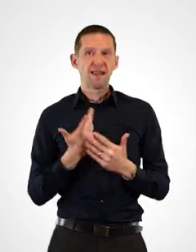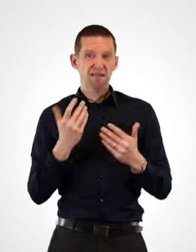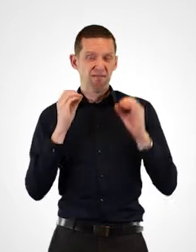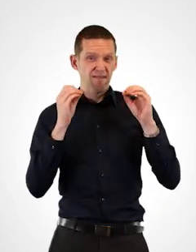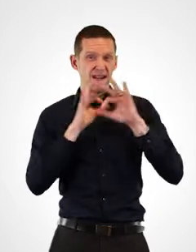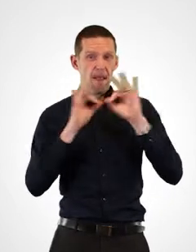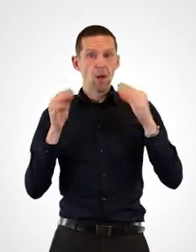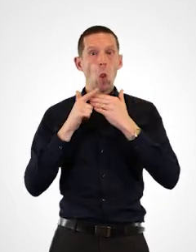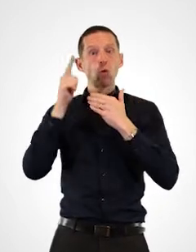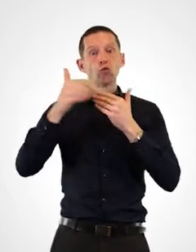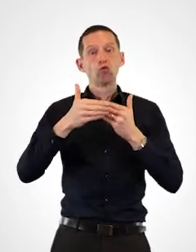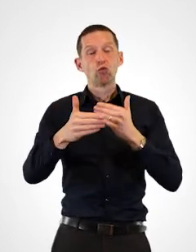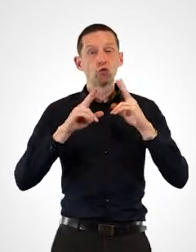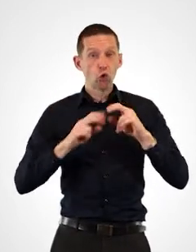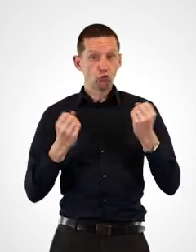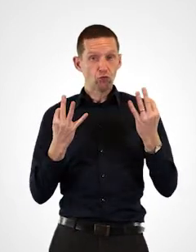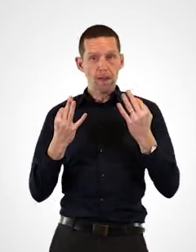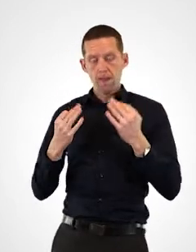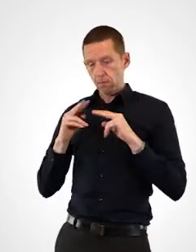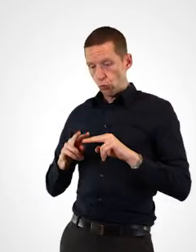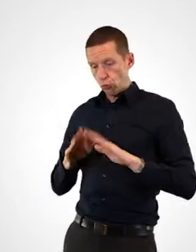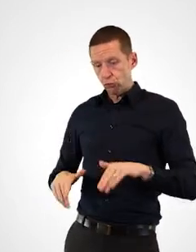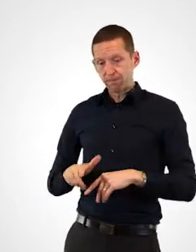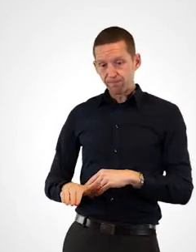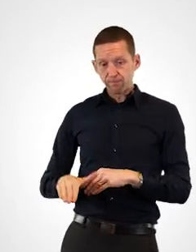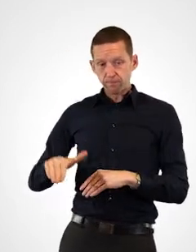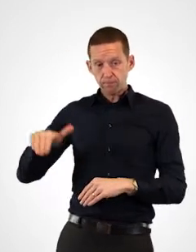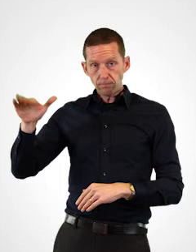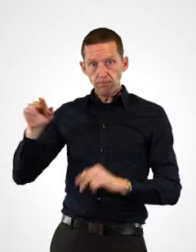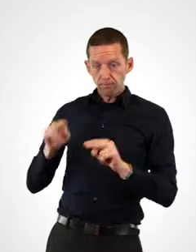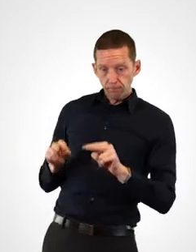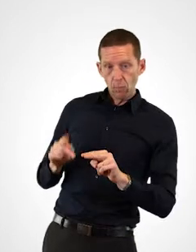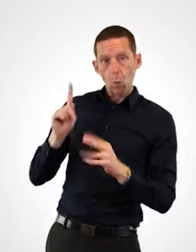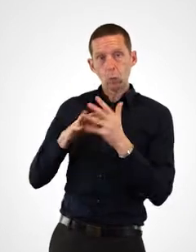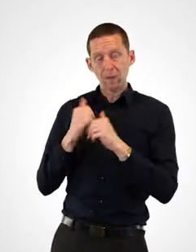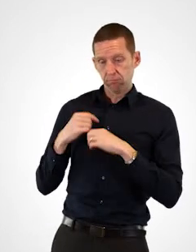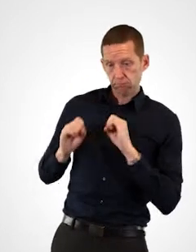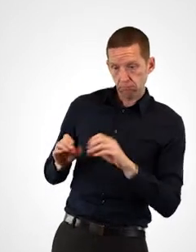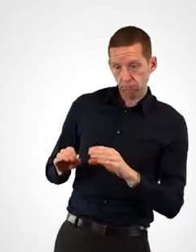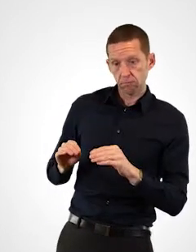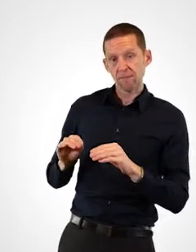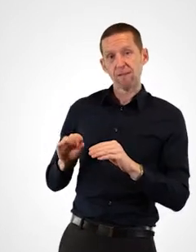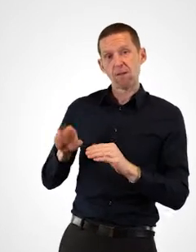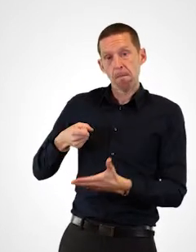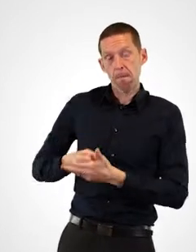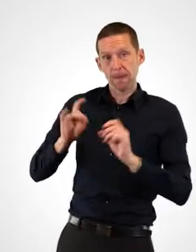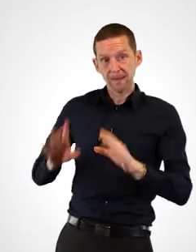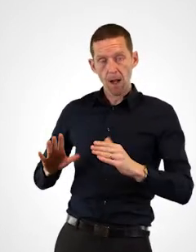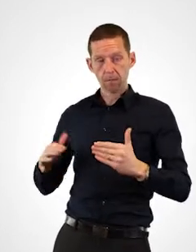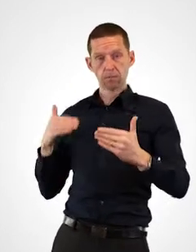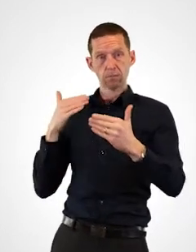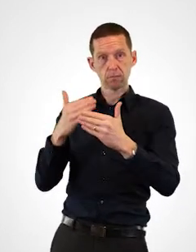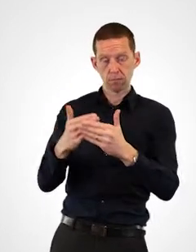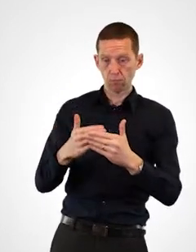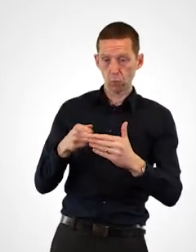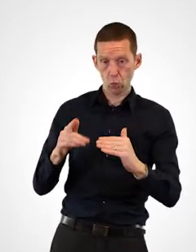no longitudinal research that tracks children over time to see that what we're doing from the get-go actually takes